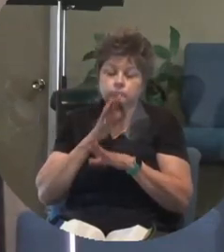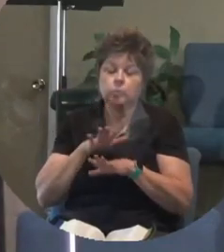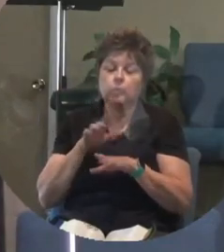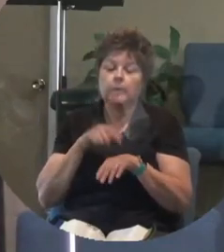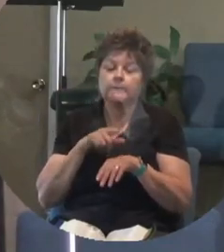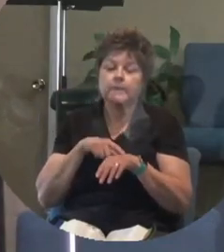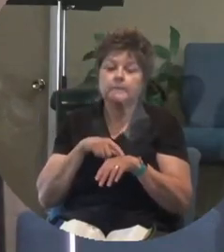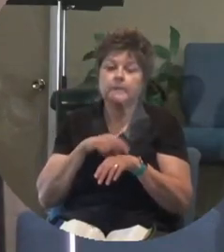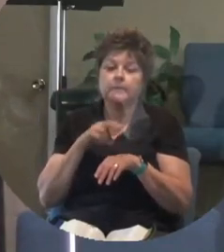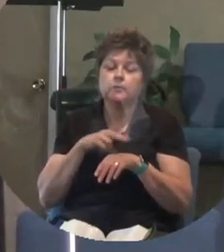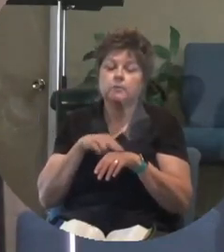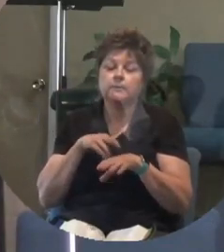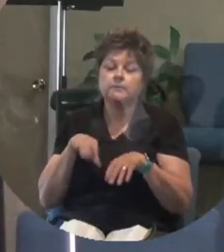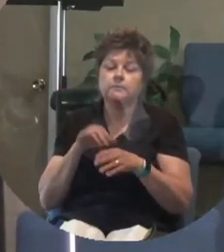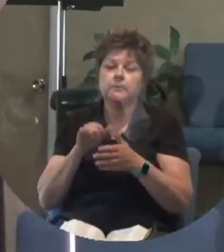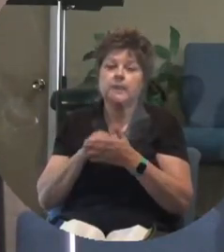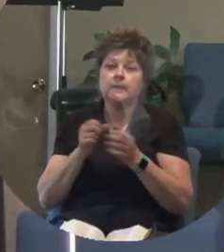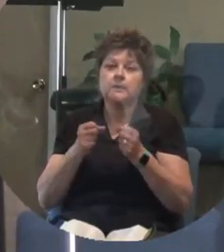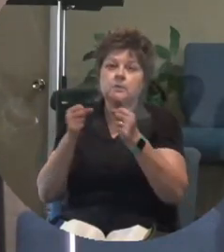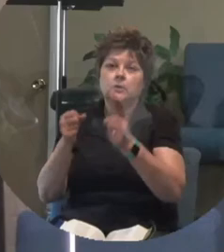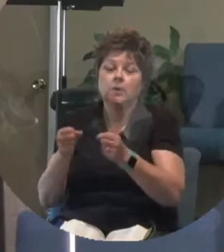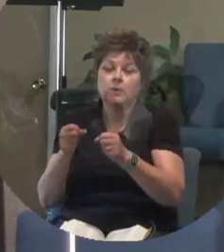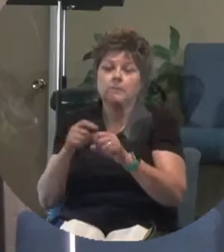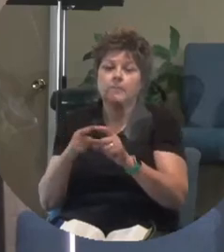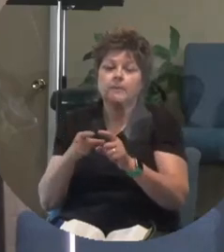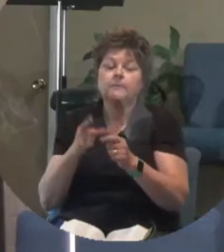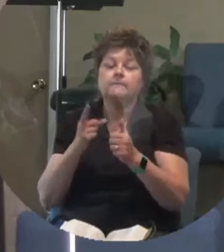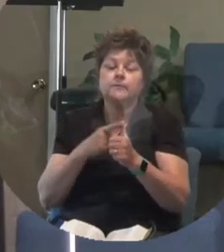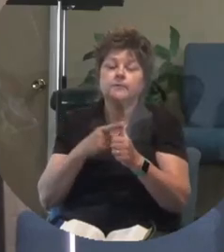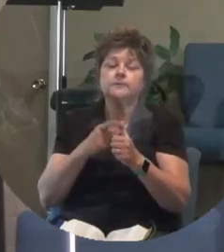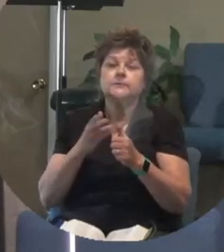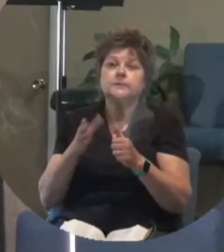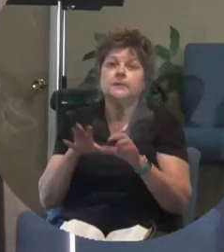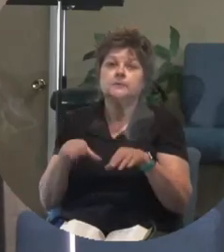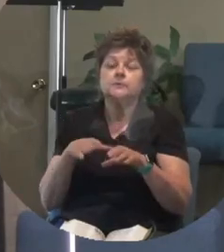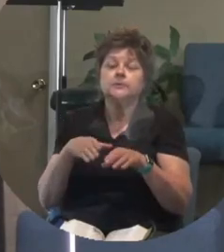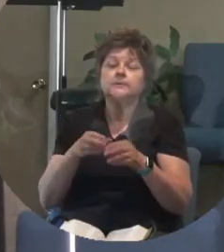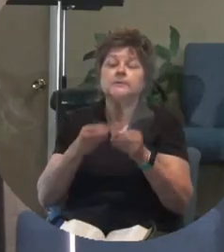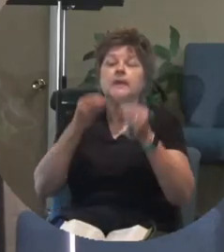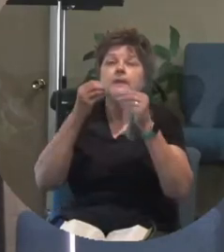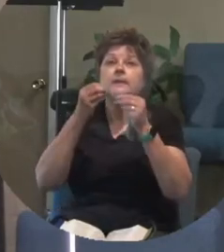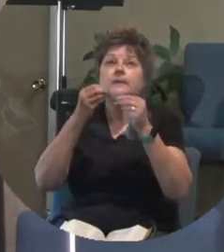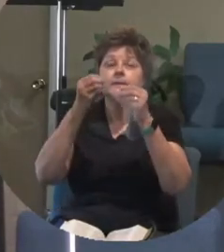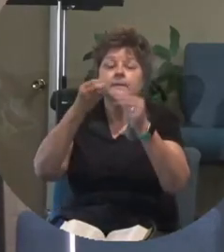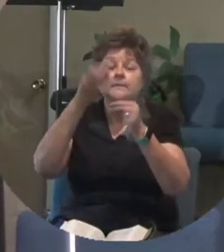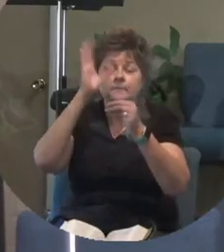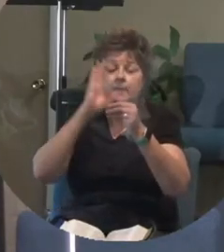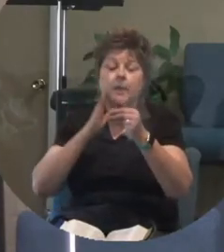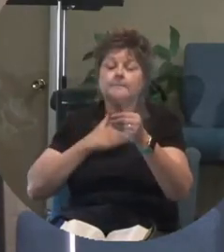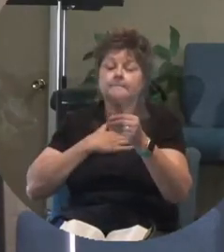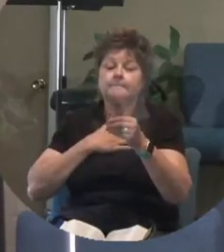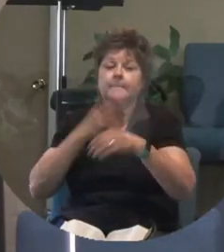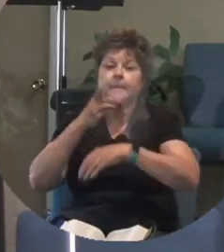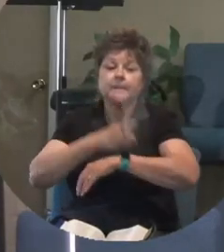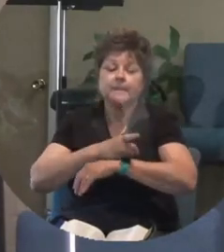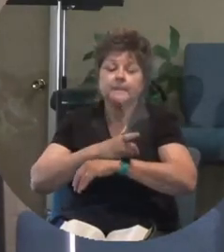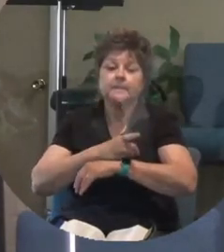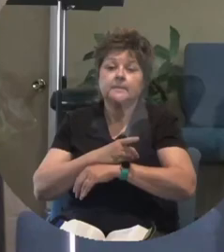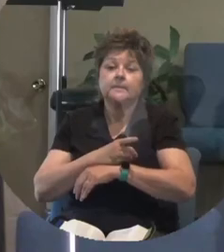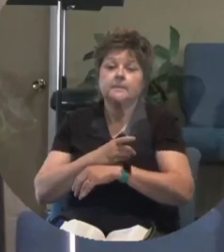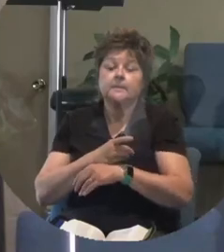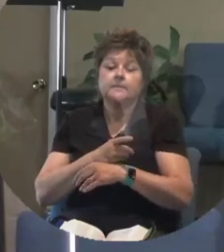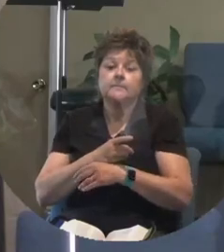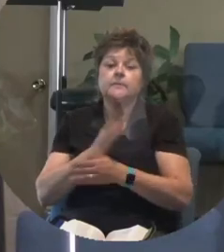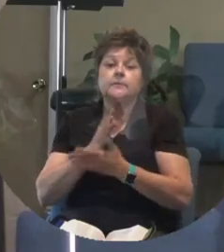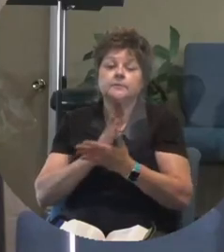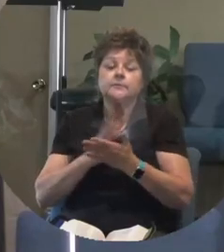that in the car. But the first thing that I do is I give God my day. And there are some, I'm just going to be honest. There are some days I wish